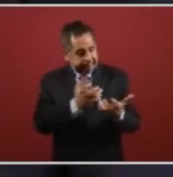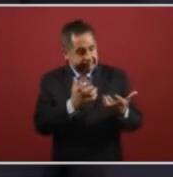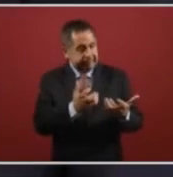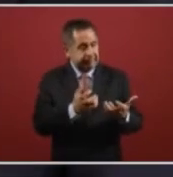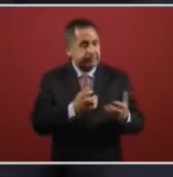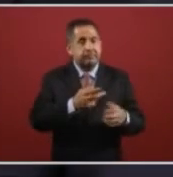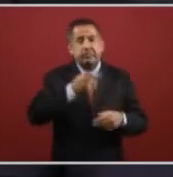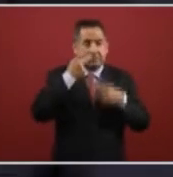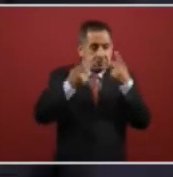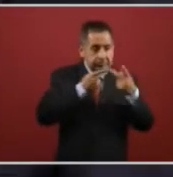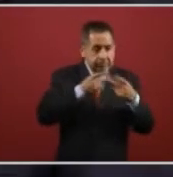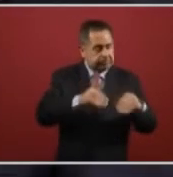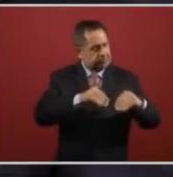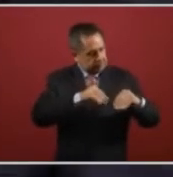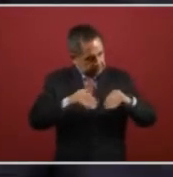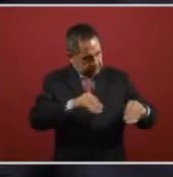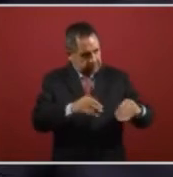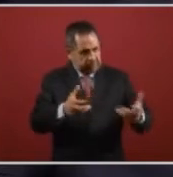recourse,